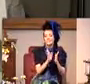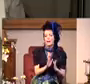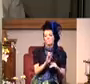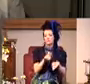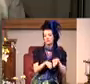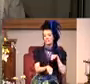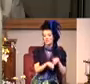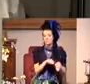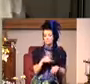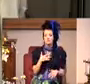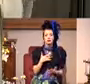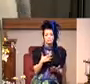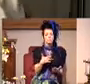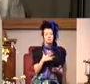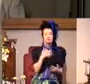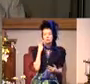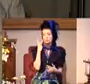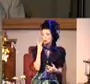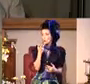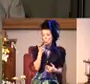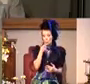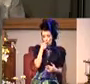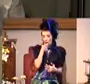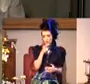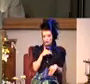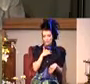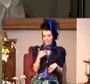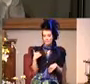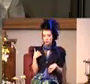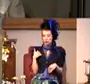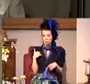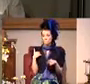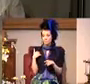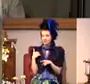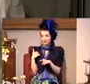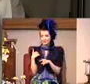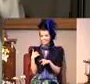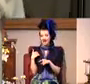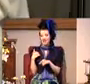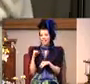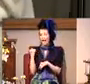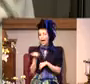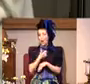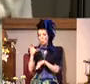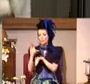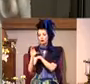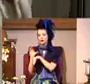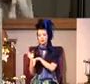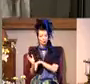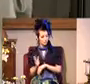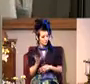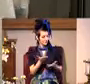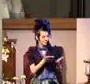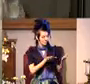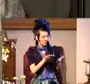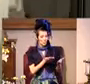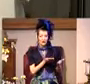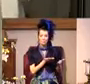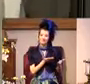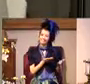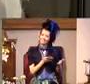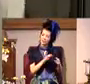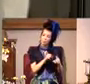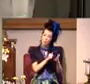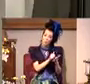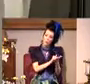And it was very moving to watch members of our congregation wash the feet of another congregation and to be of service and to be reminded that